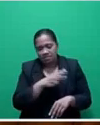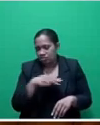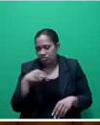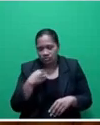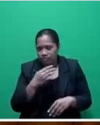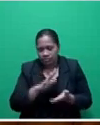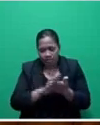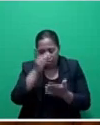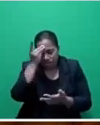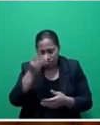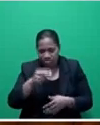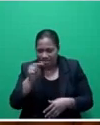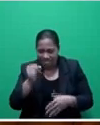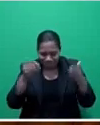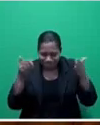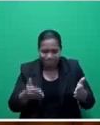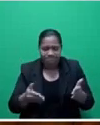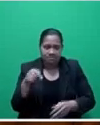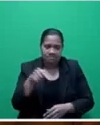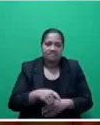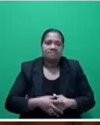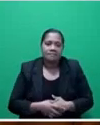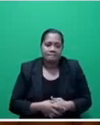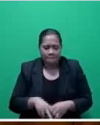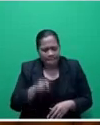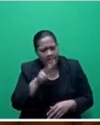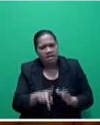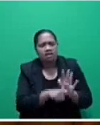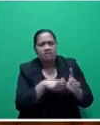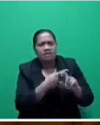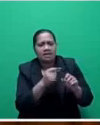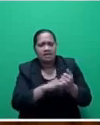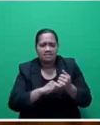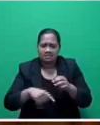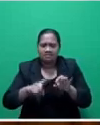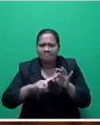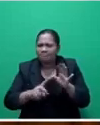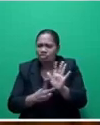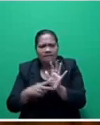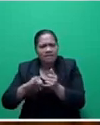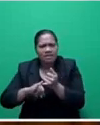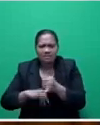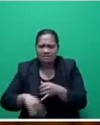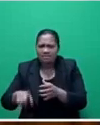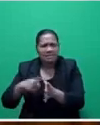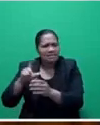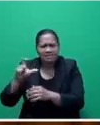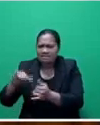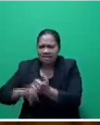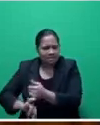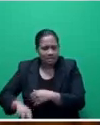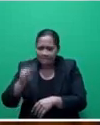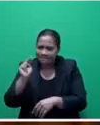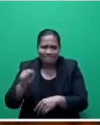this. We'll look at RKS, we'll look at QVS, ACS. They need more rehabilitation